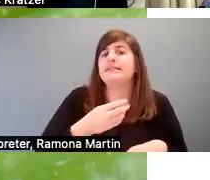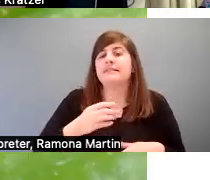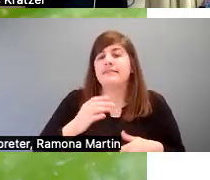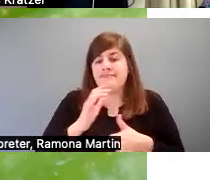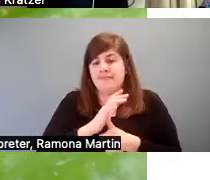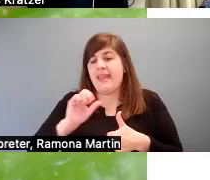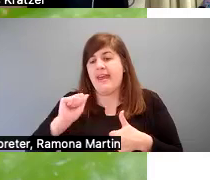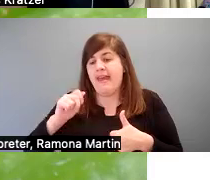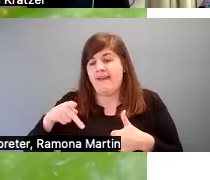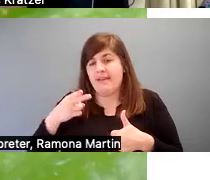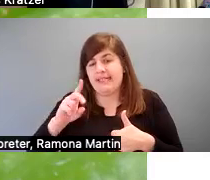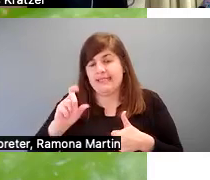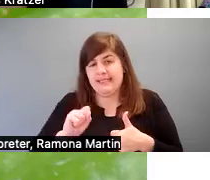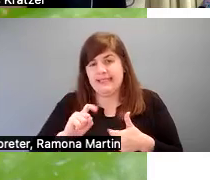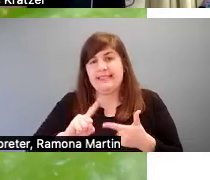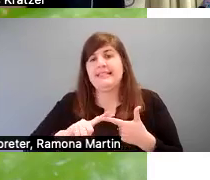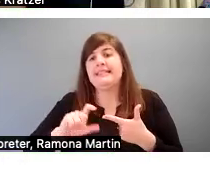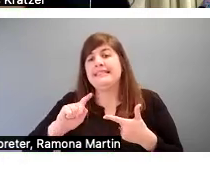cicadas, and stink bugs.